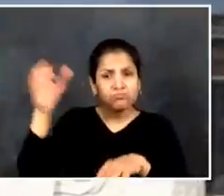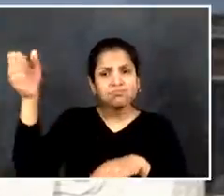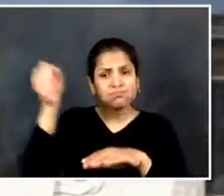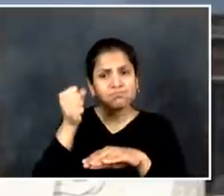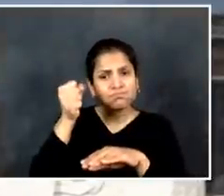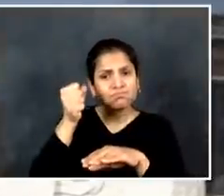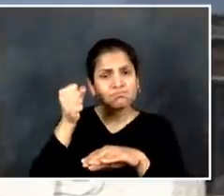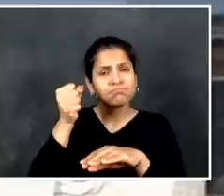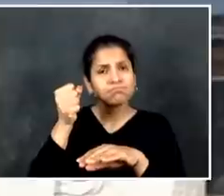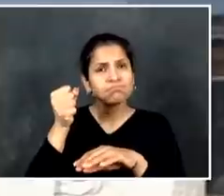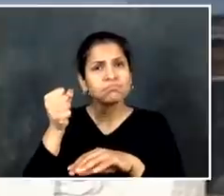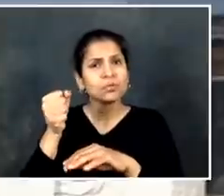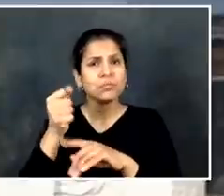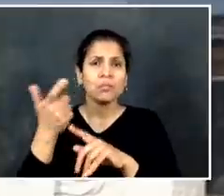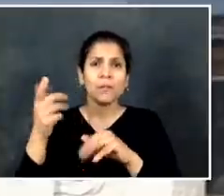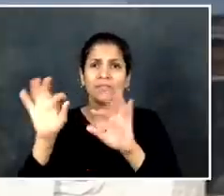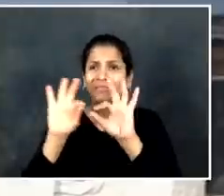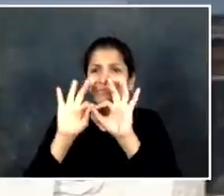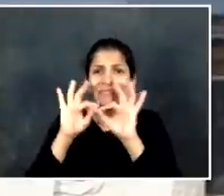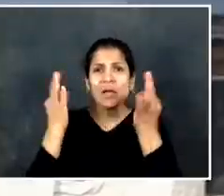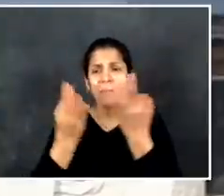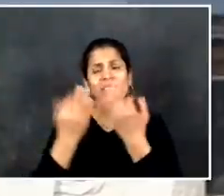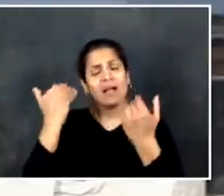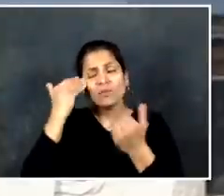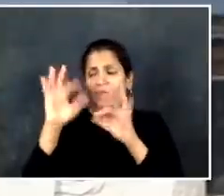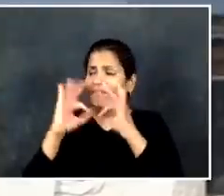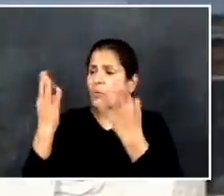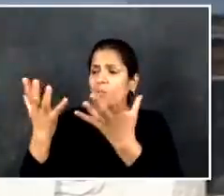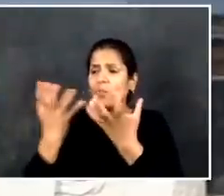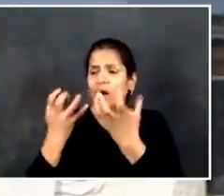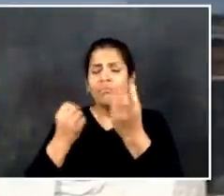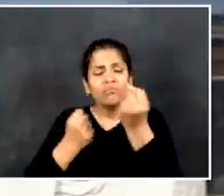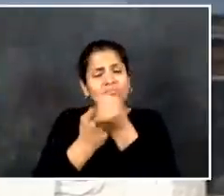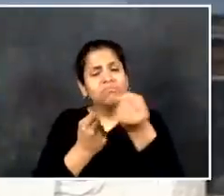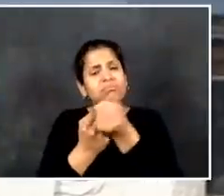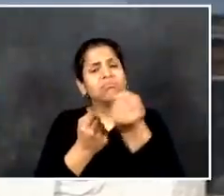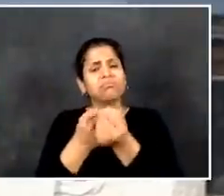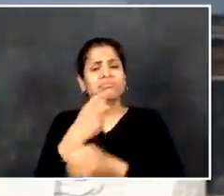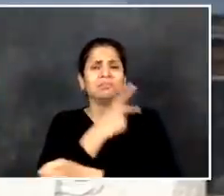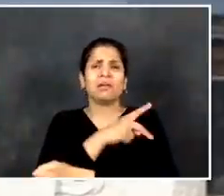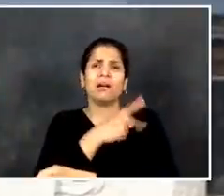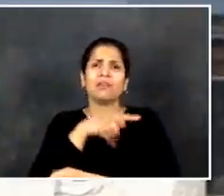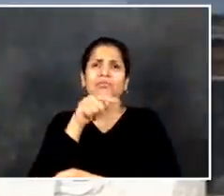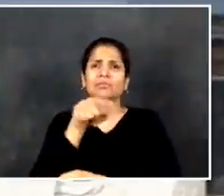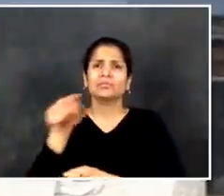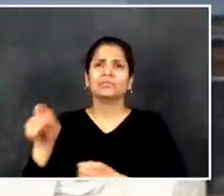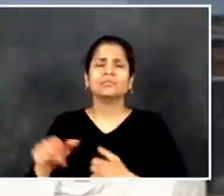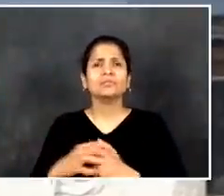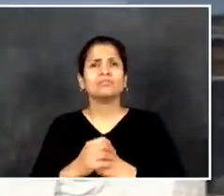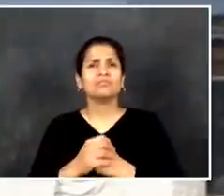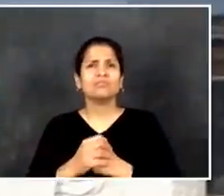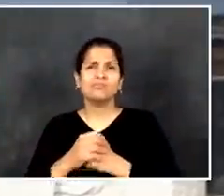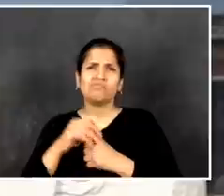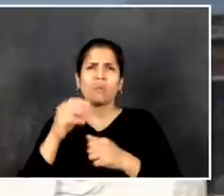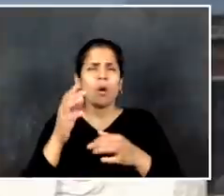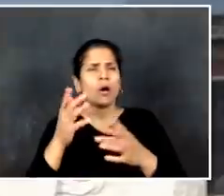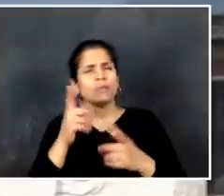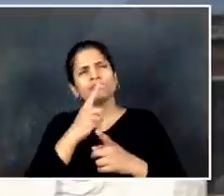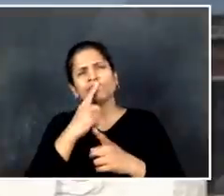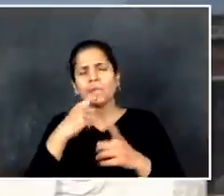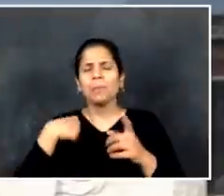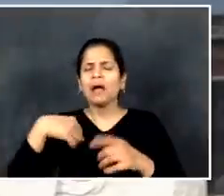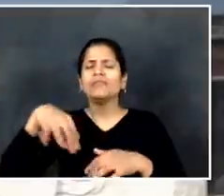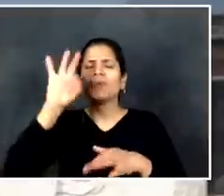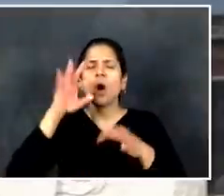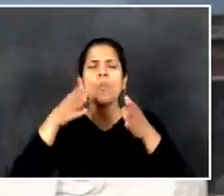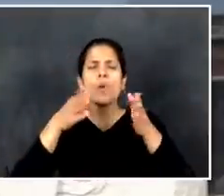in person, that there's a way to do that the right way and to support them and to hear them, while again recognizing what Mitch just said, that